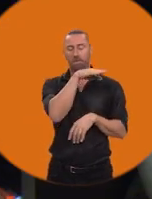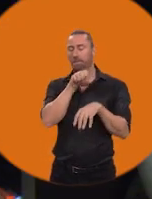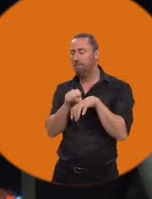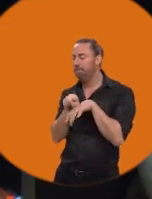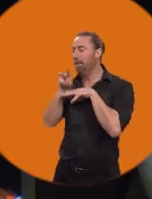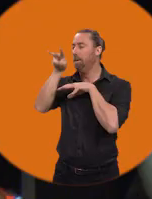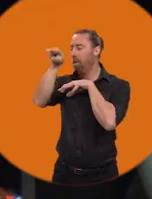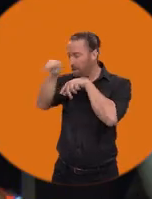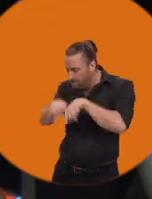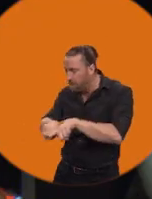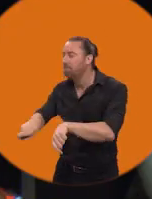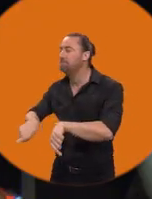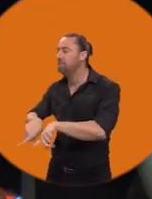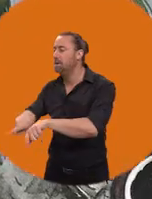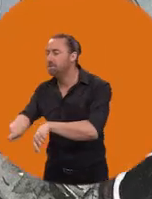lily.